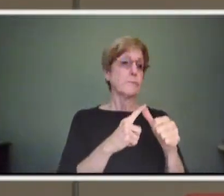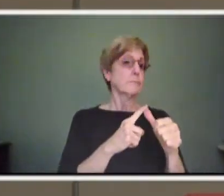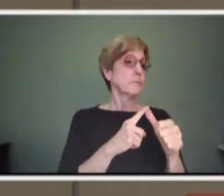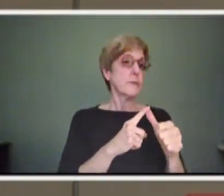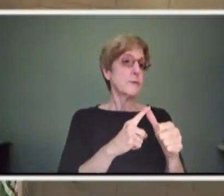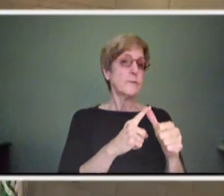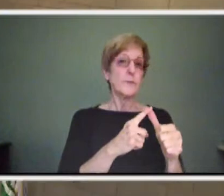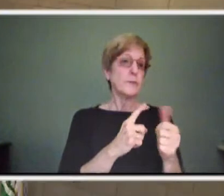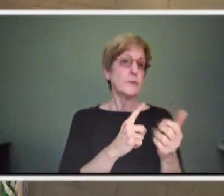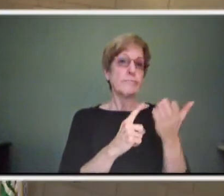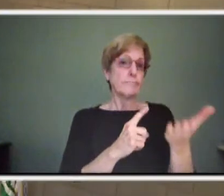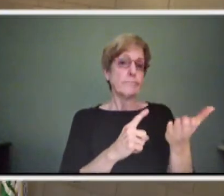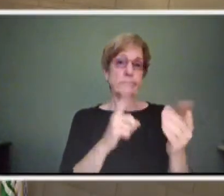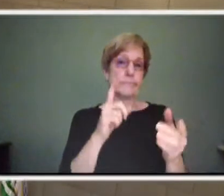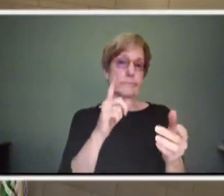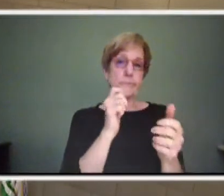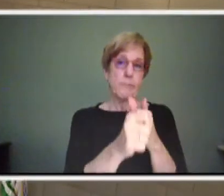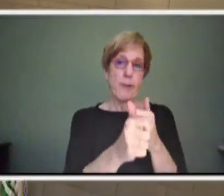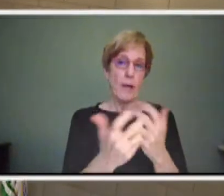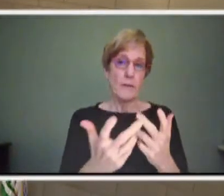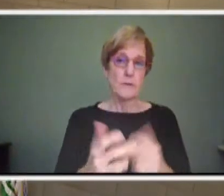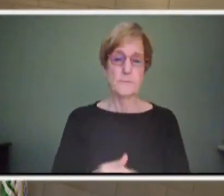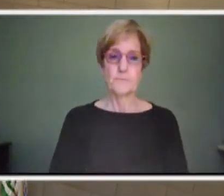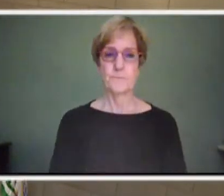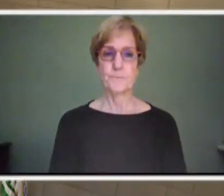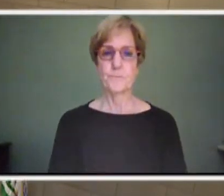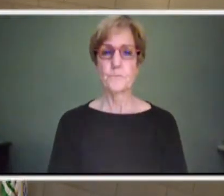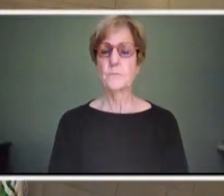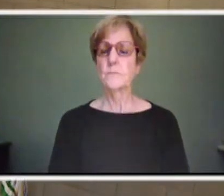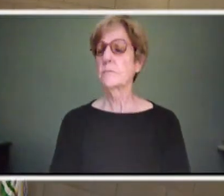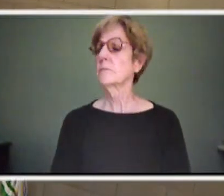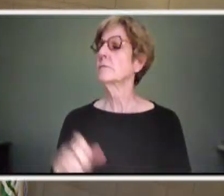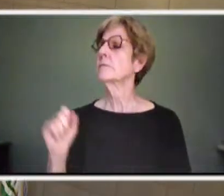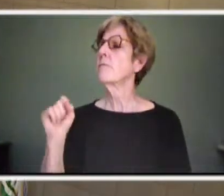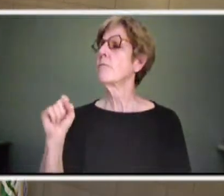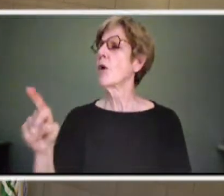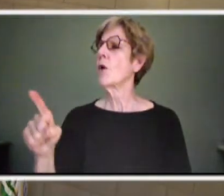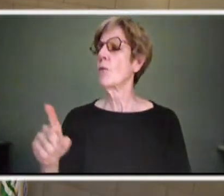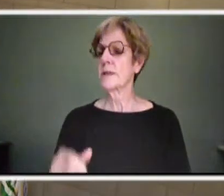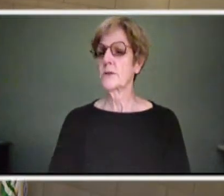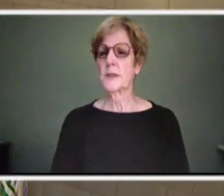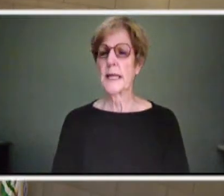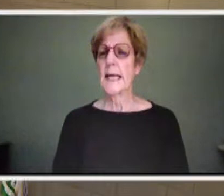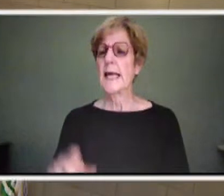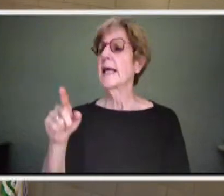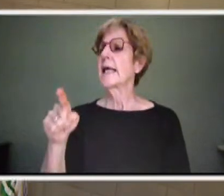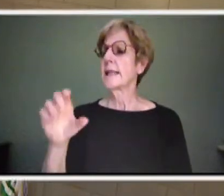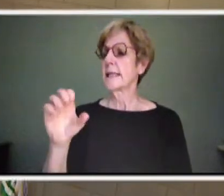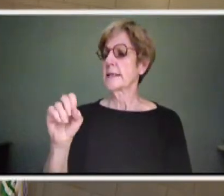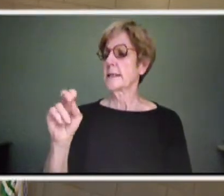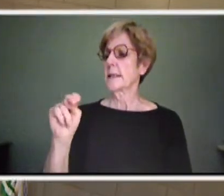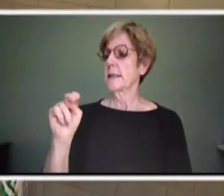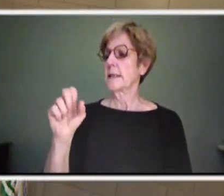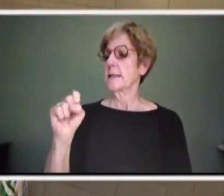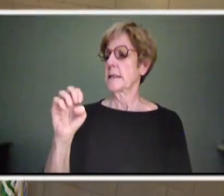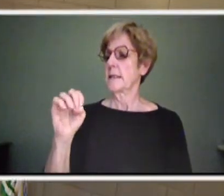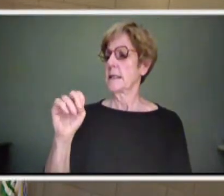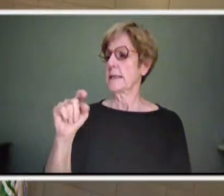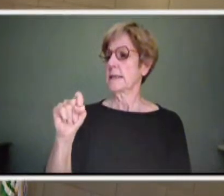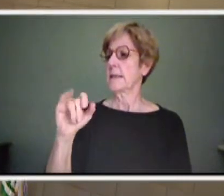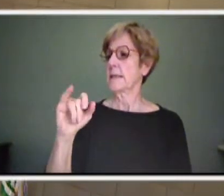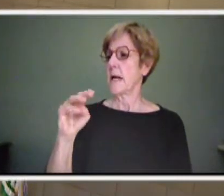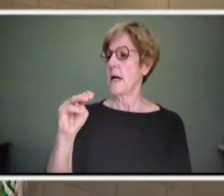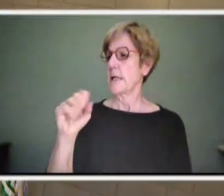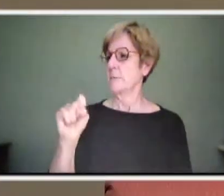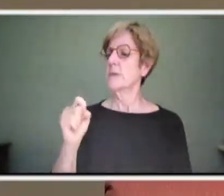Mr. Graham? Quick question. In the consent items, could you outline the